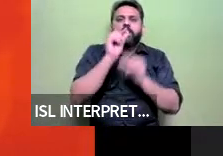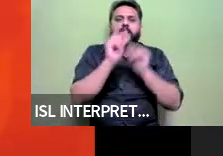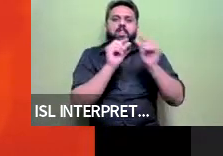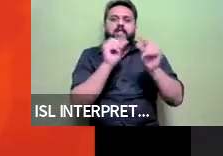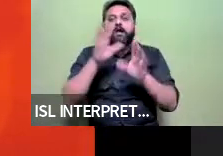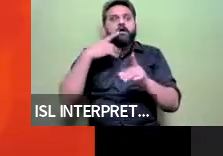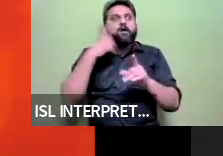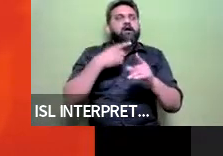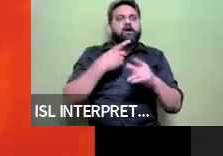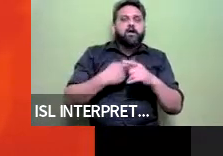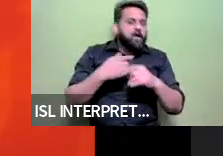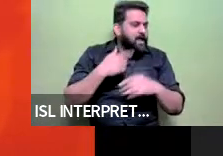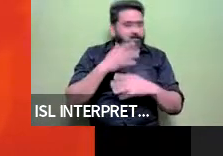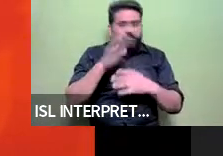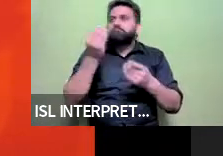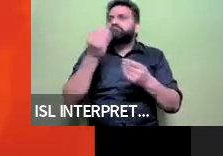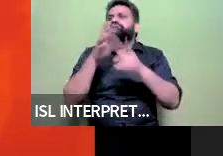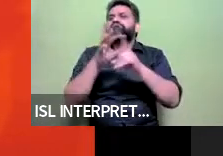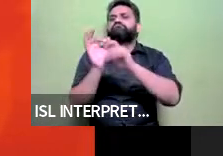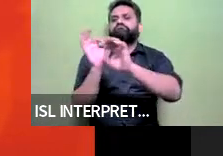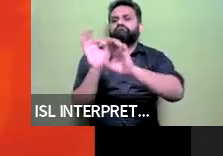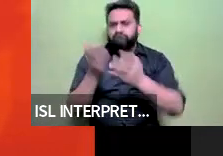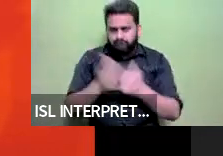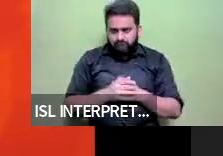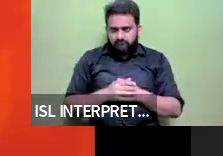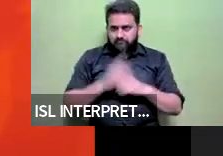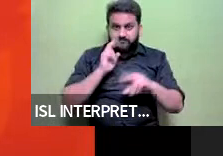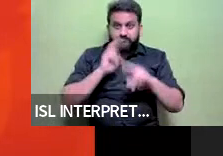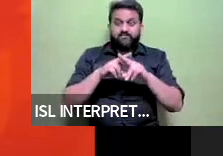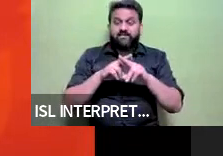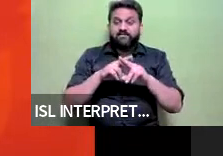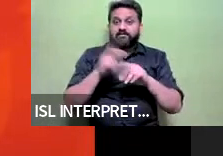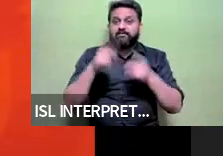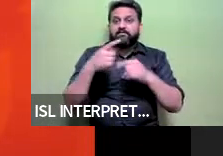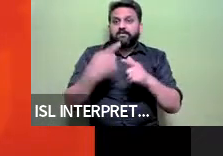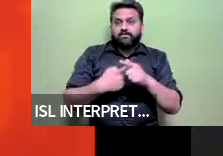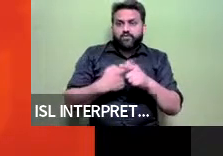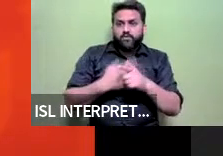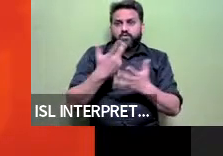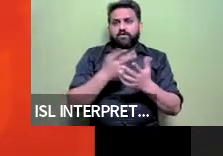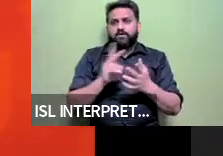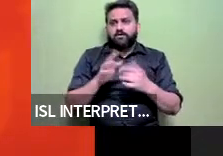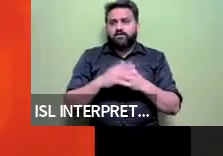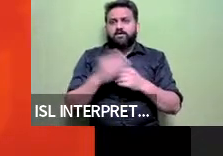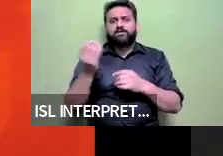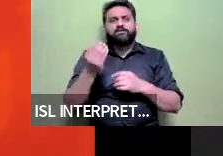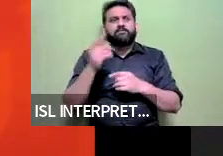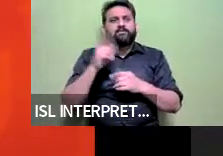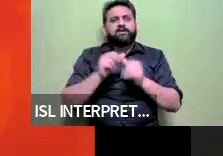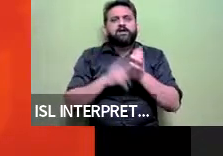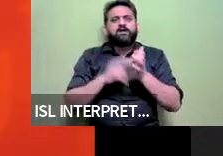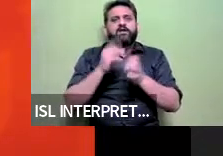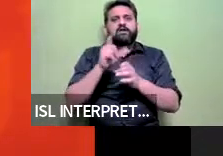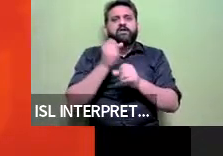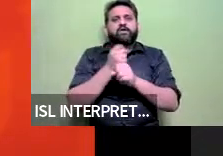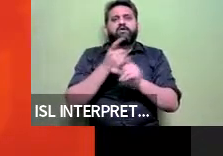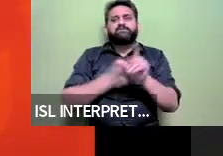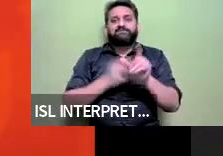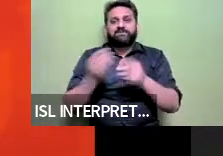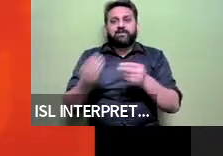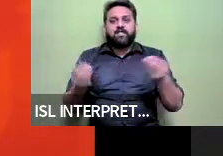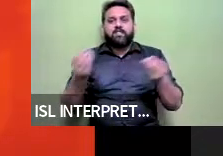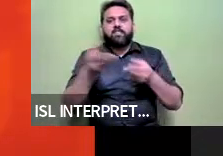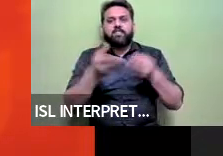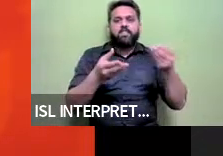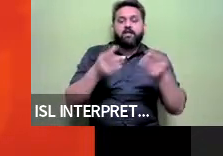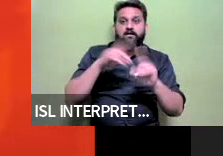the teams which they have not done very well. If you're giving the jokes or some kind of analogy, please be